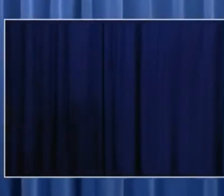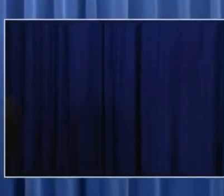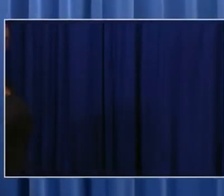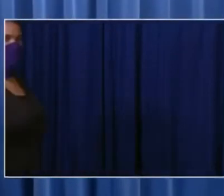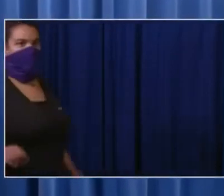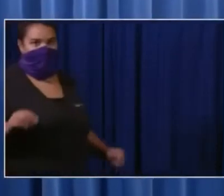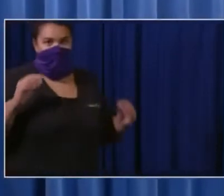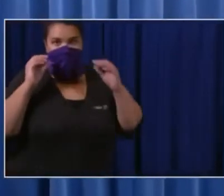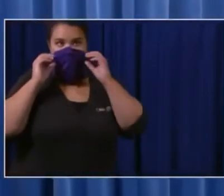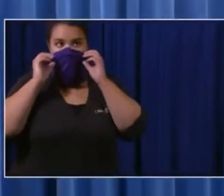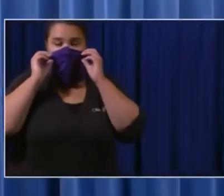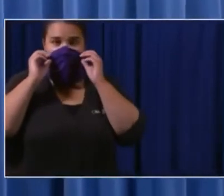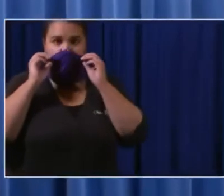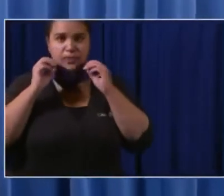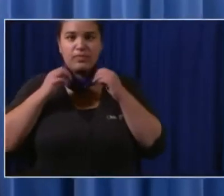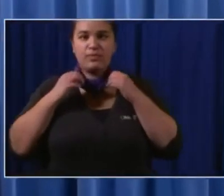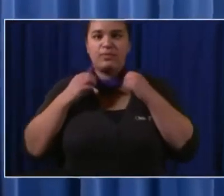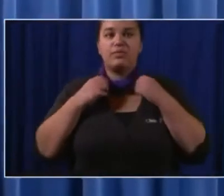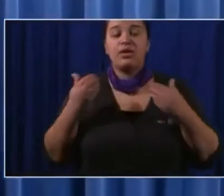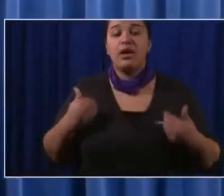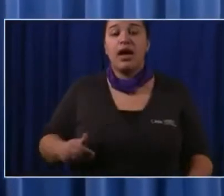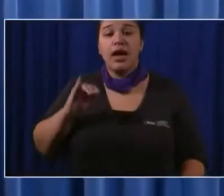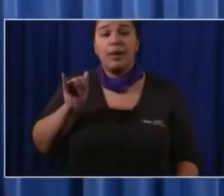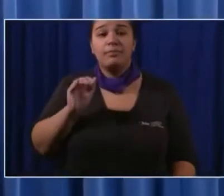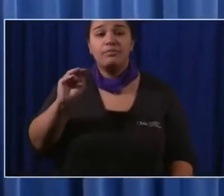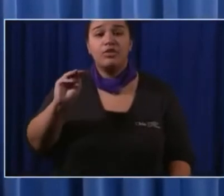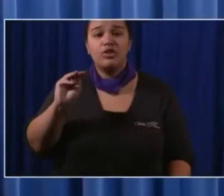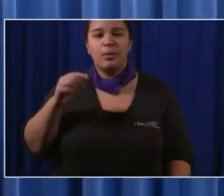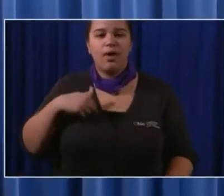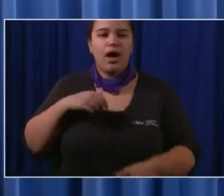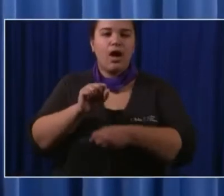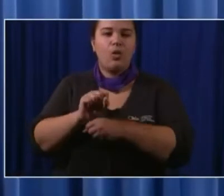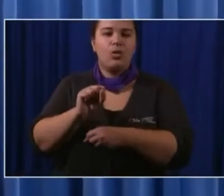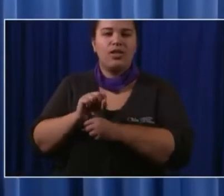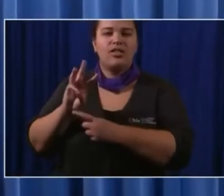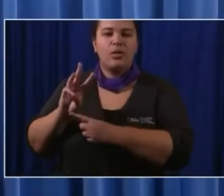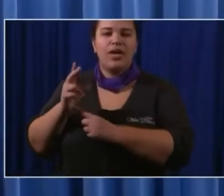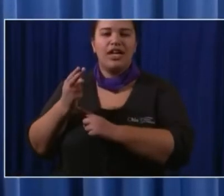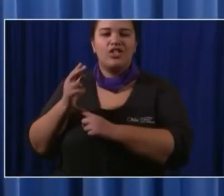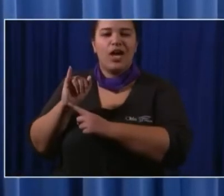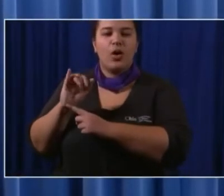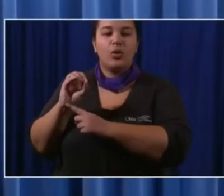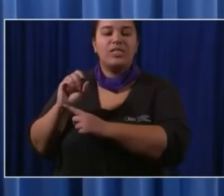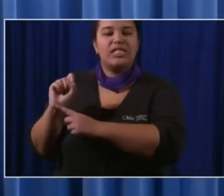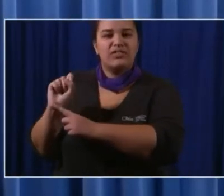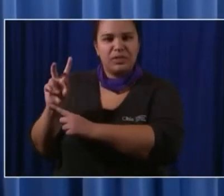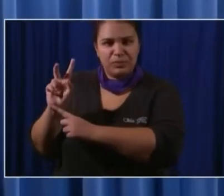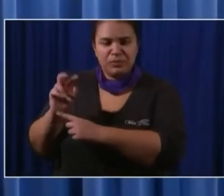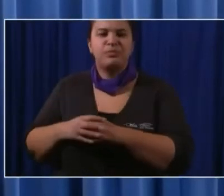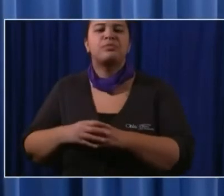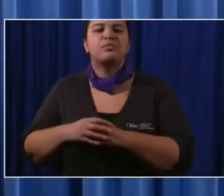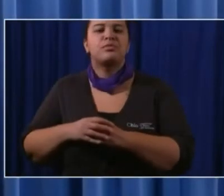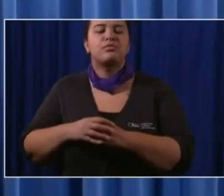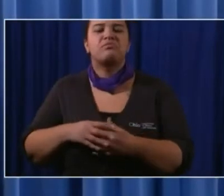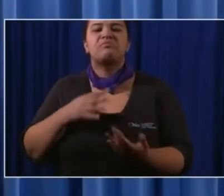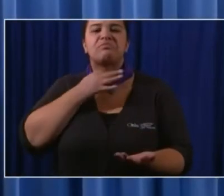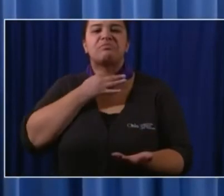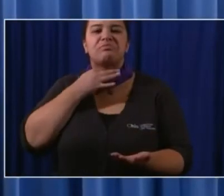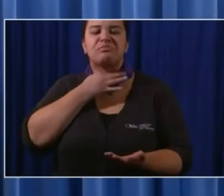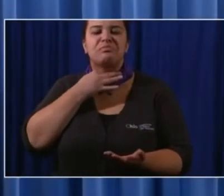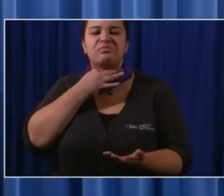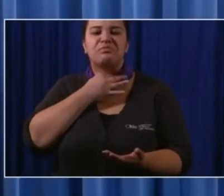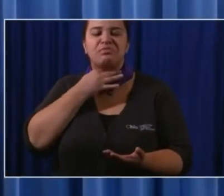Jim Oddie from WHIO TV. I want to go back to an earlier issue, the question that should have been asked. Governor, your reaction to the federal